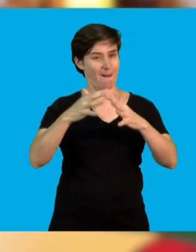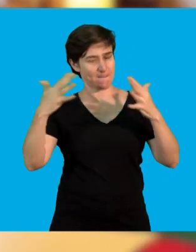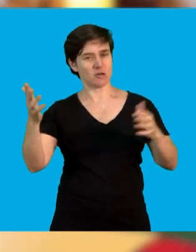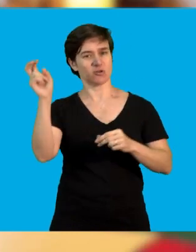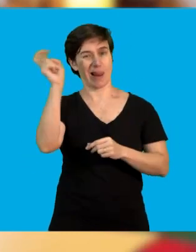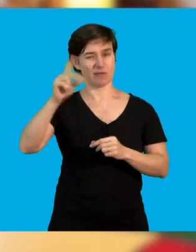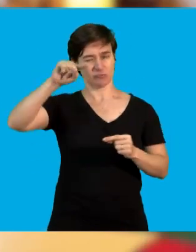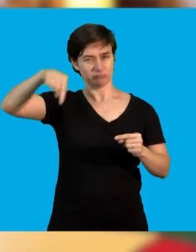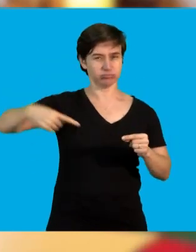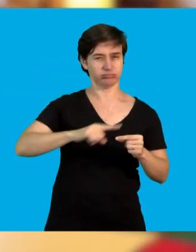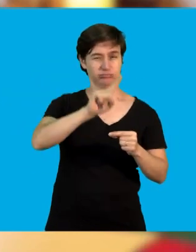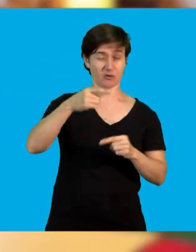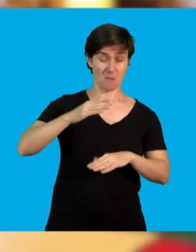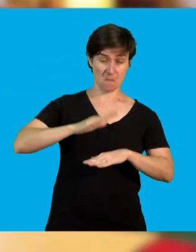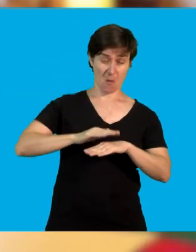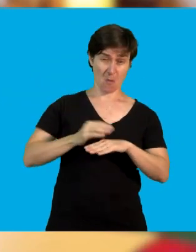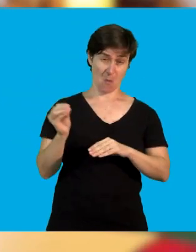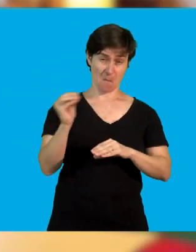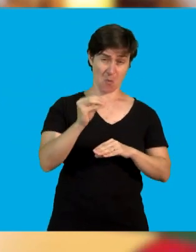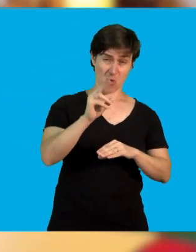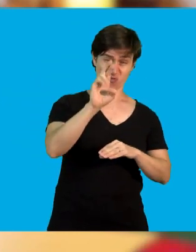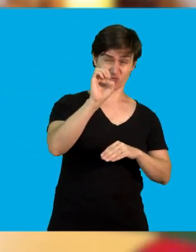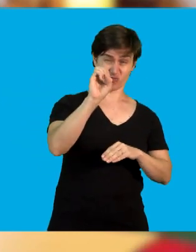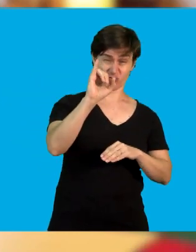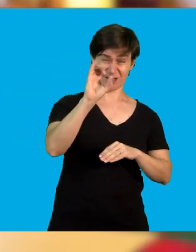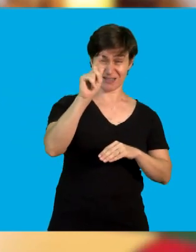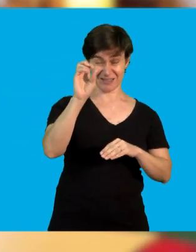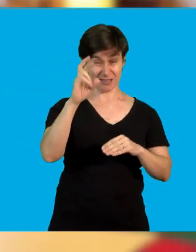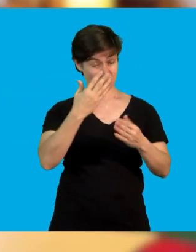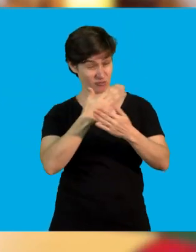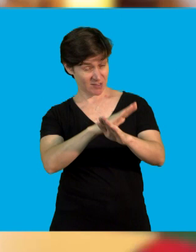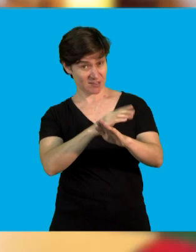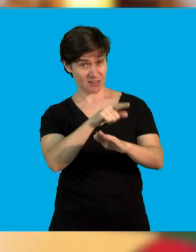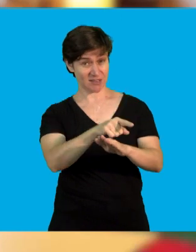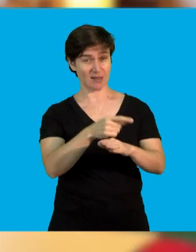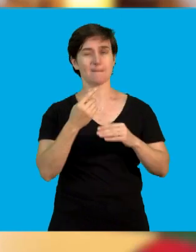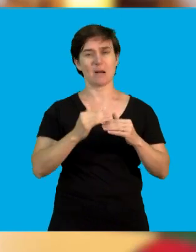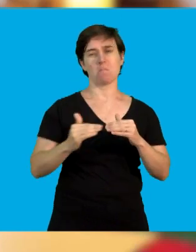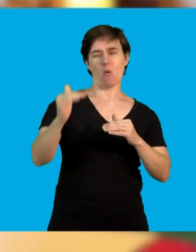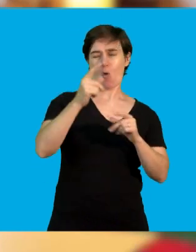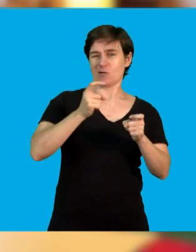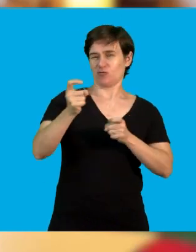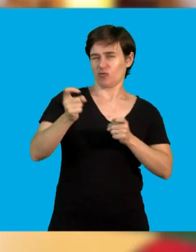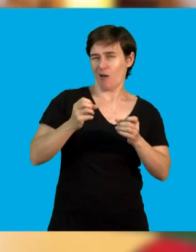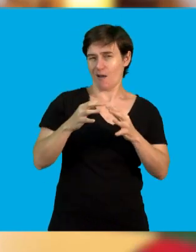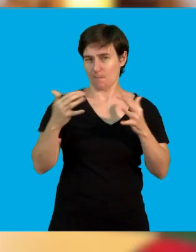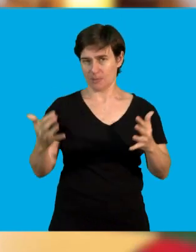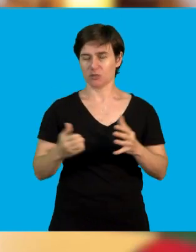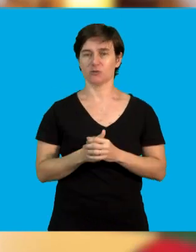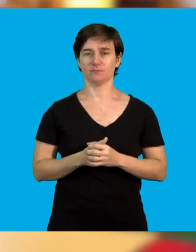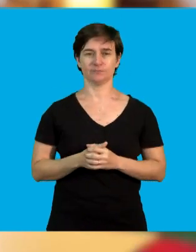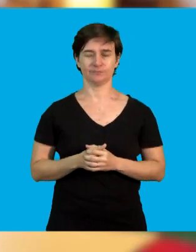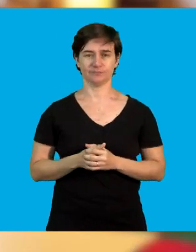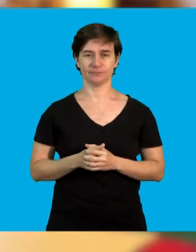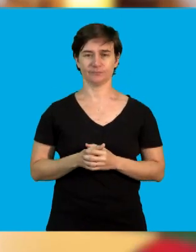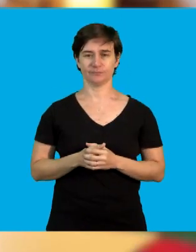strength even more. So the more we add, that's now more of the current will be controlled by those particular resistors